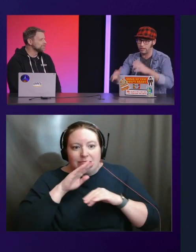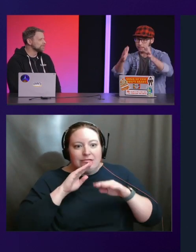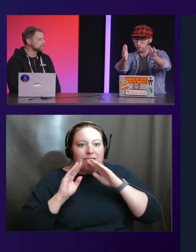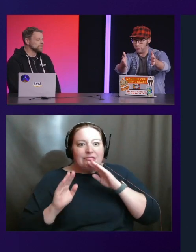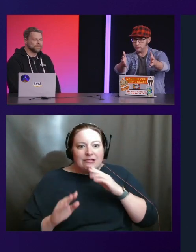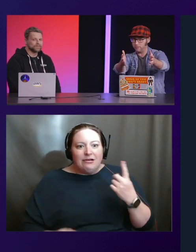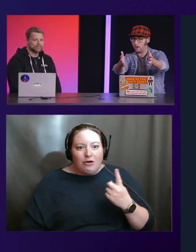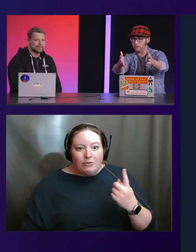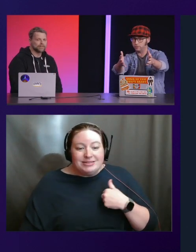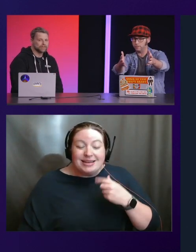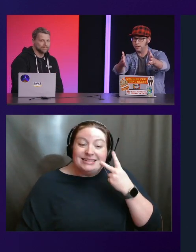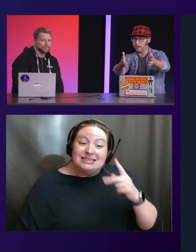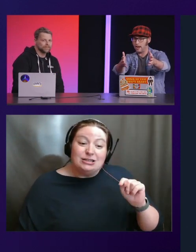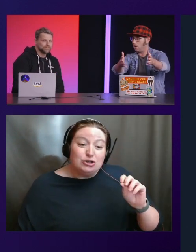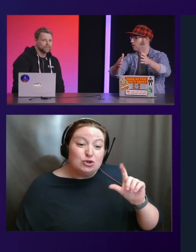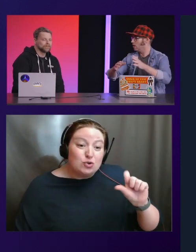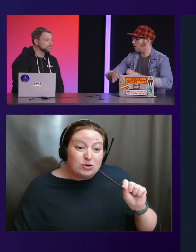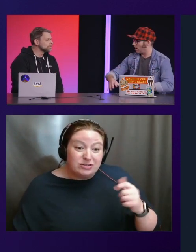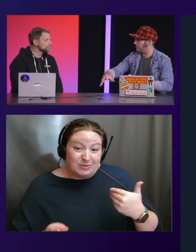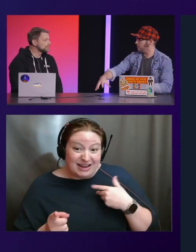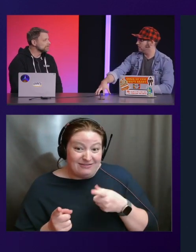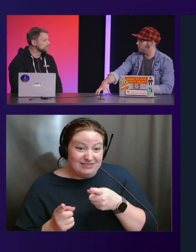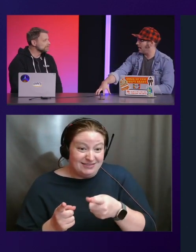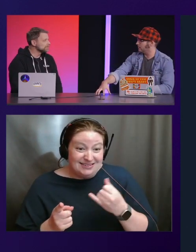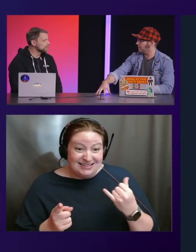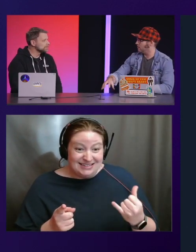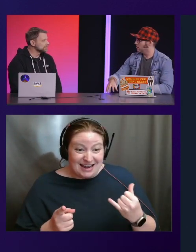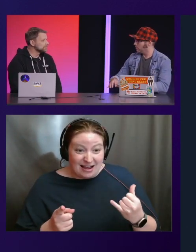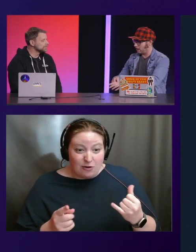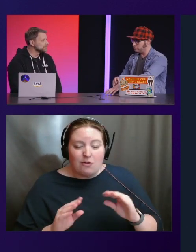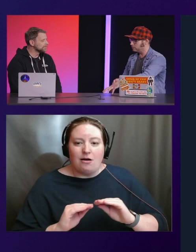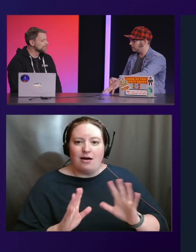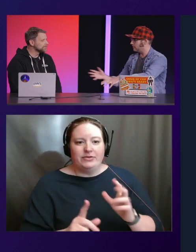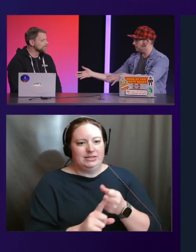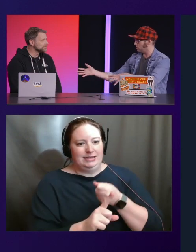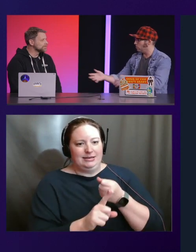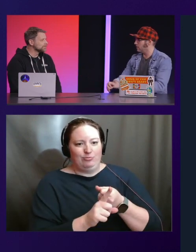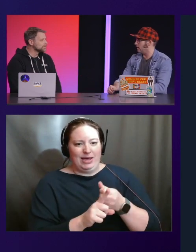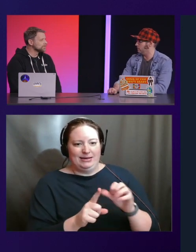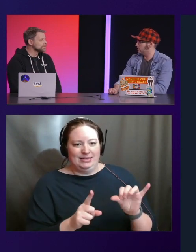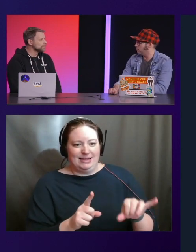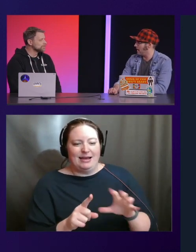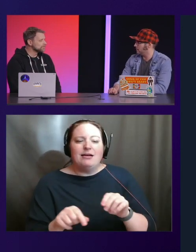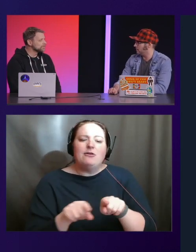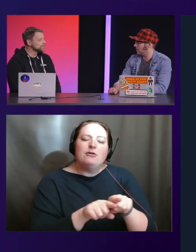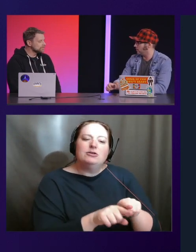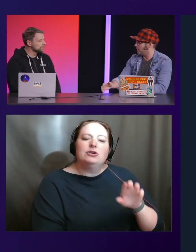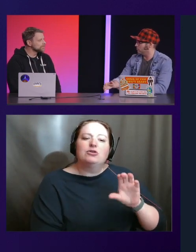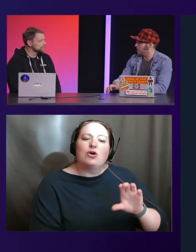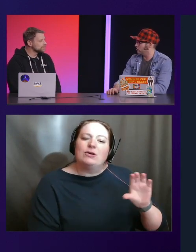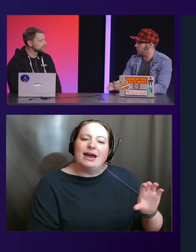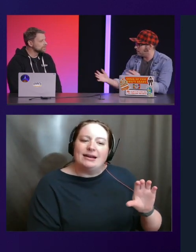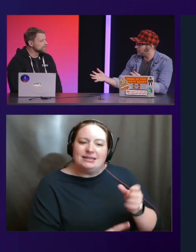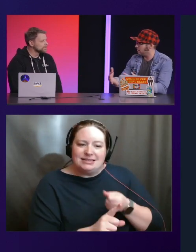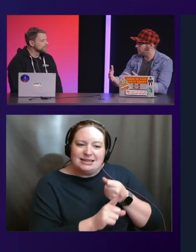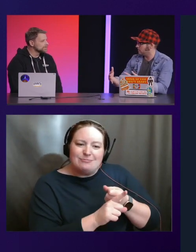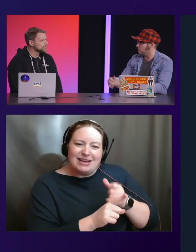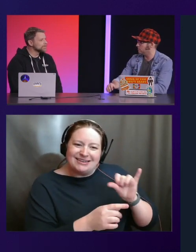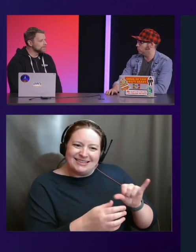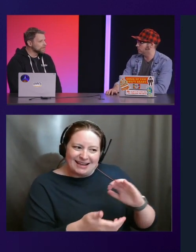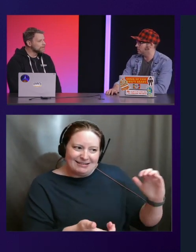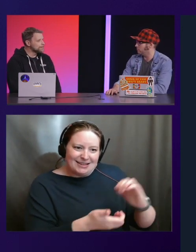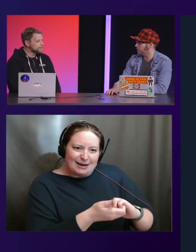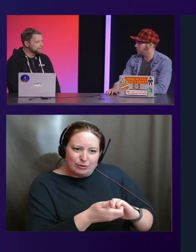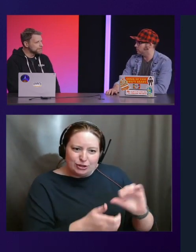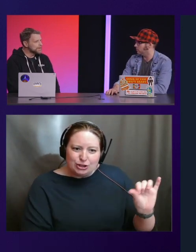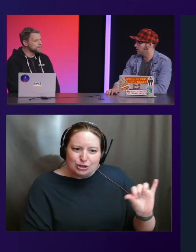tools like the ones that we've got on screen right now obviously impacting that, but I also see Code Catalyst impacting that collaboration and making these teams